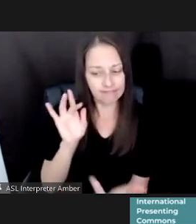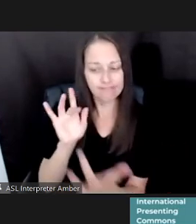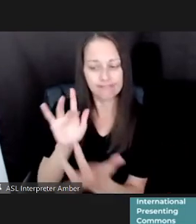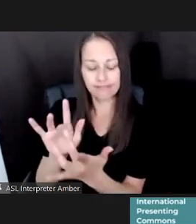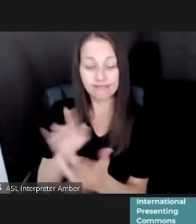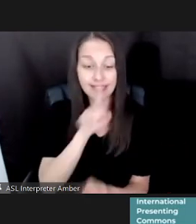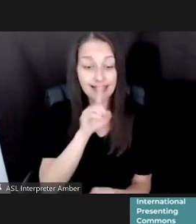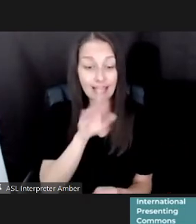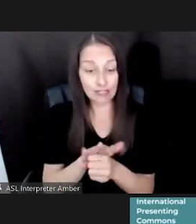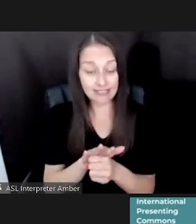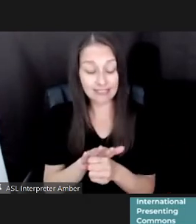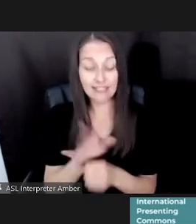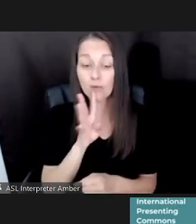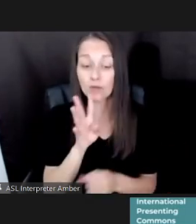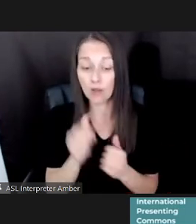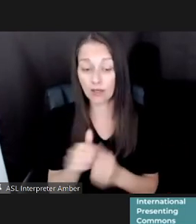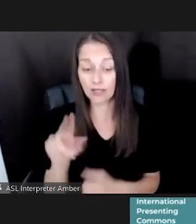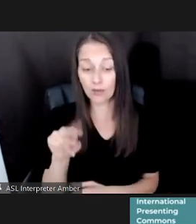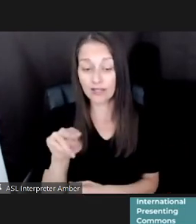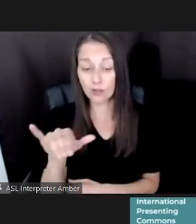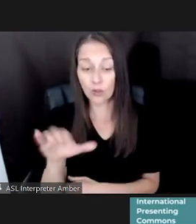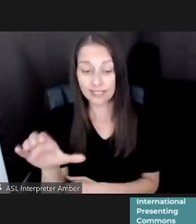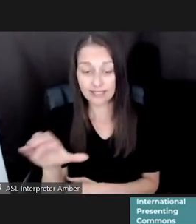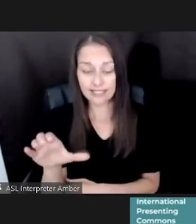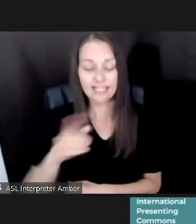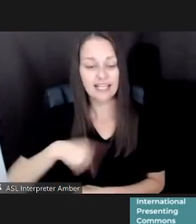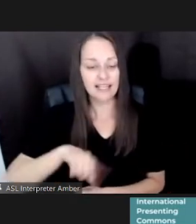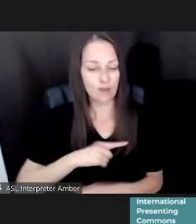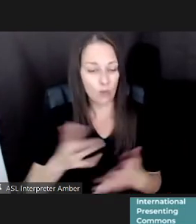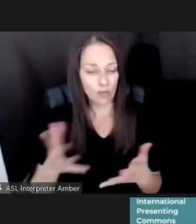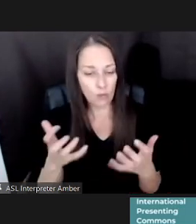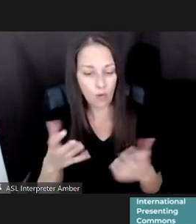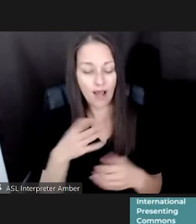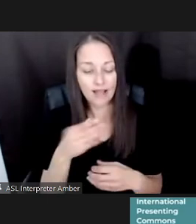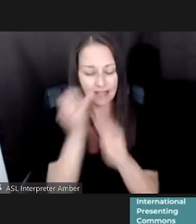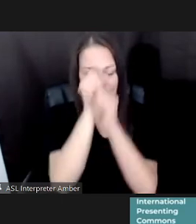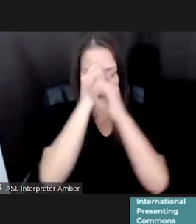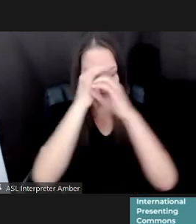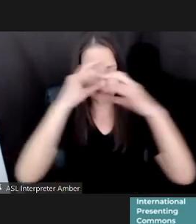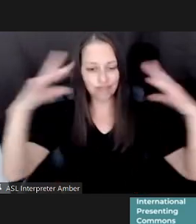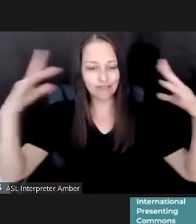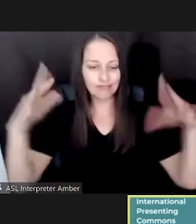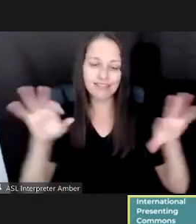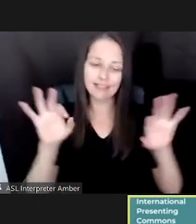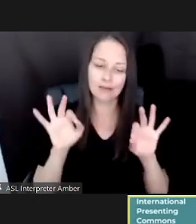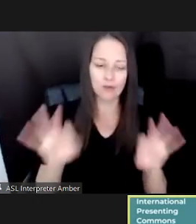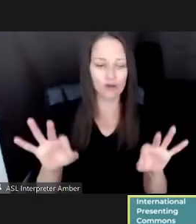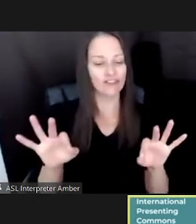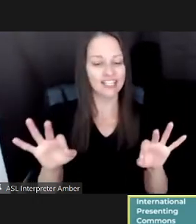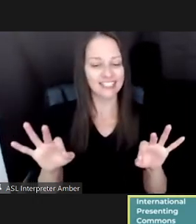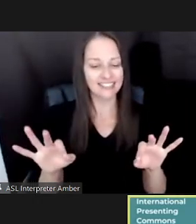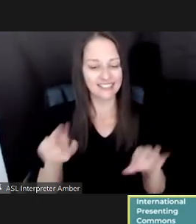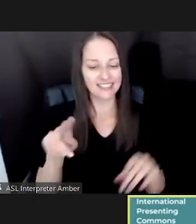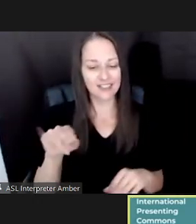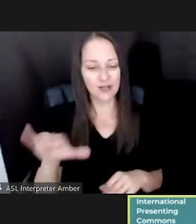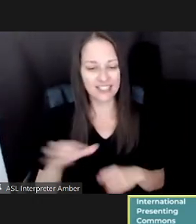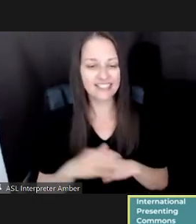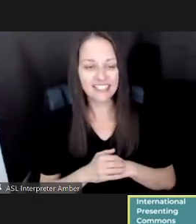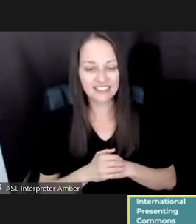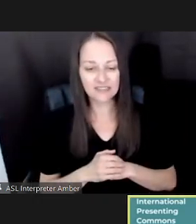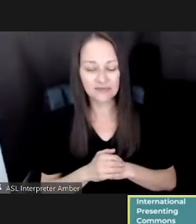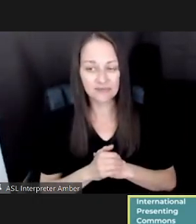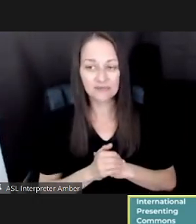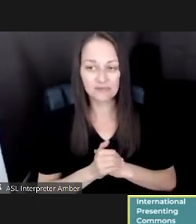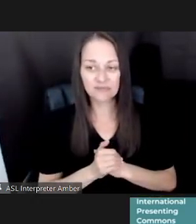New York City that we envision, the utopian New York City. Right. Mark, and that's also where